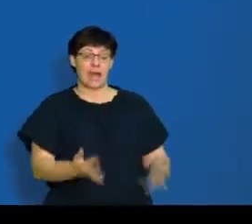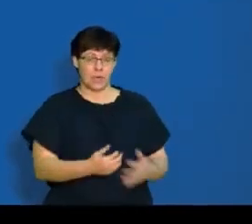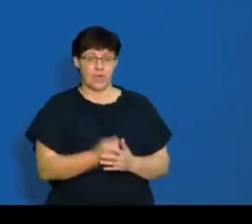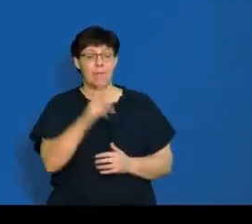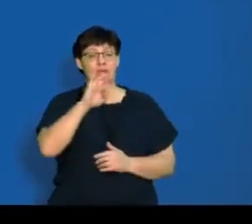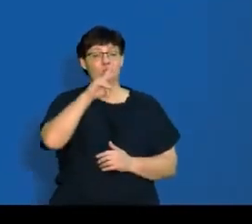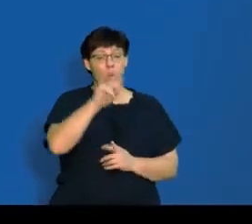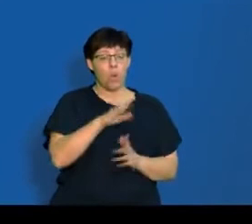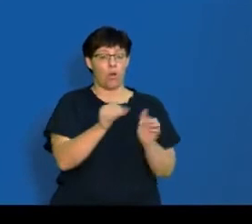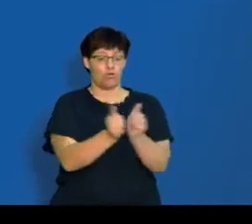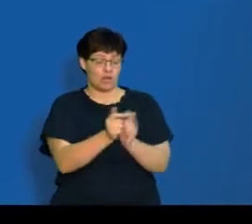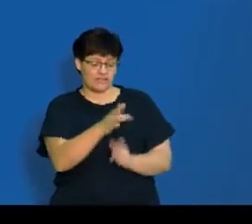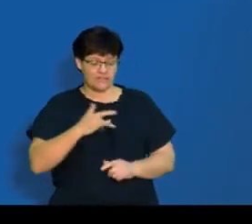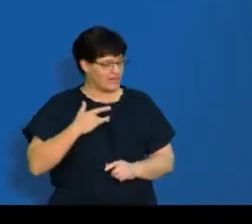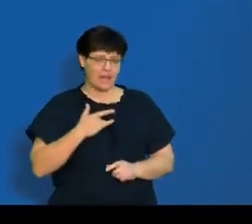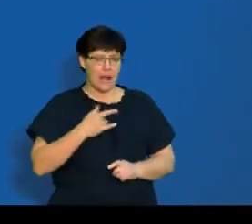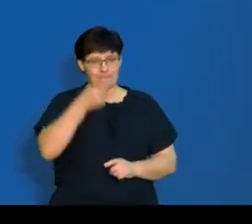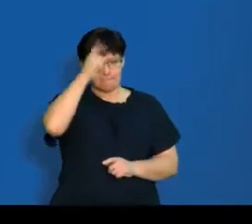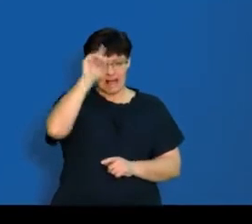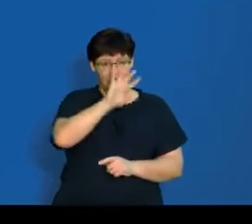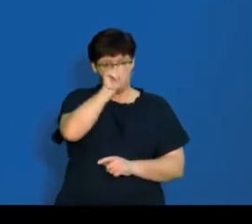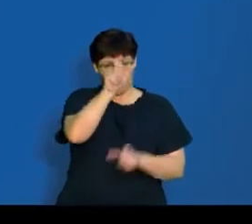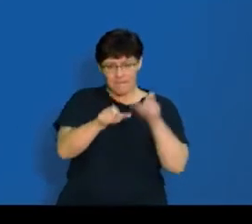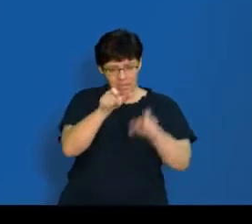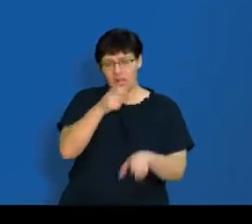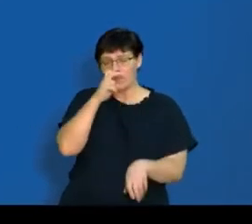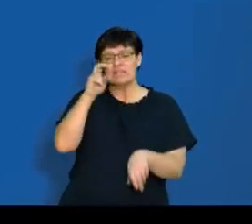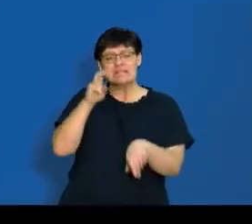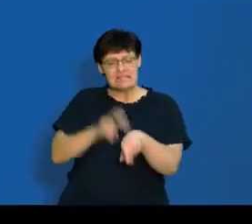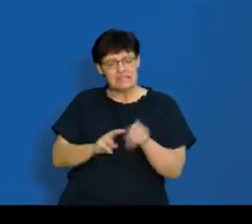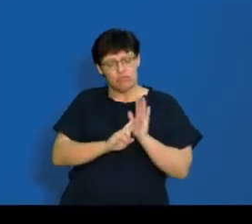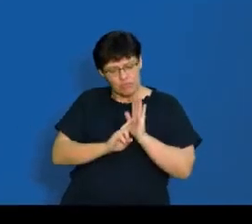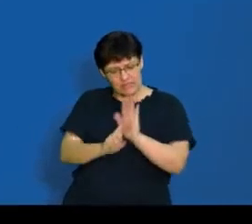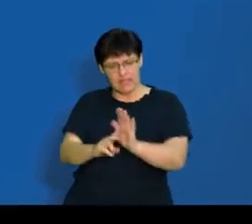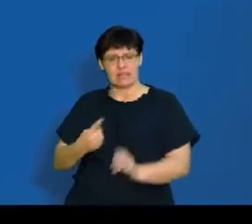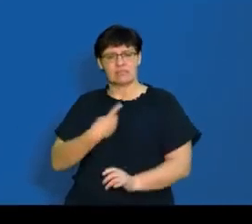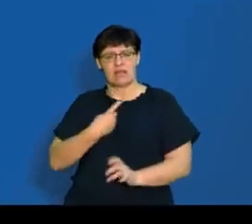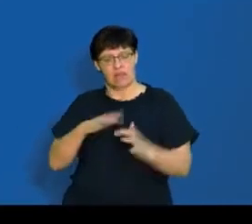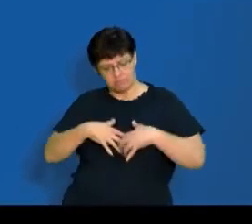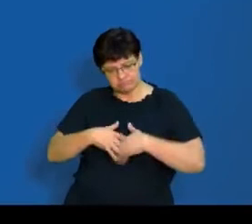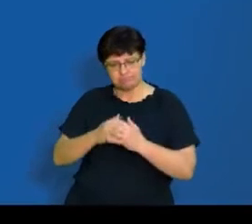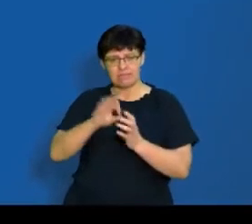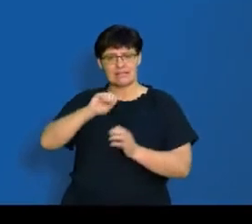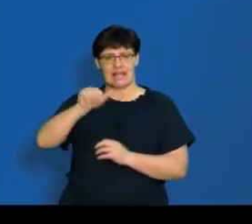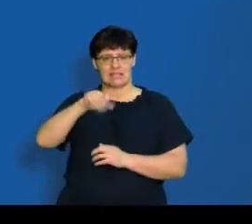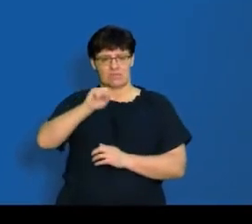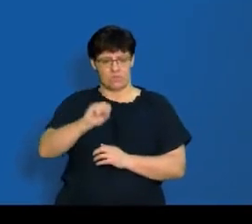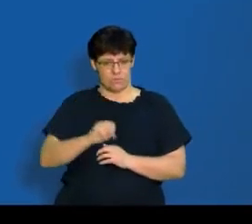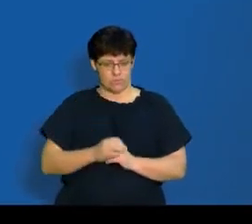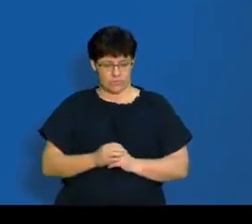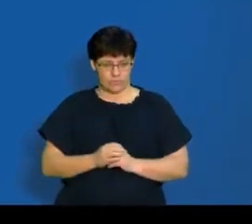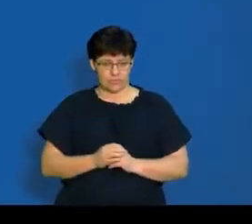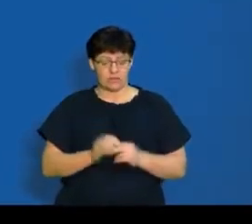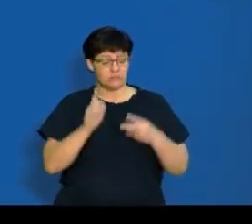Biko and his colleagues felt that black South Africans needed to represent themselves by establishing SASO.